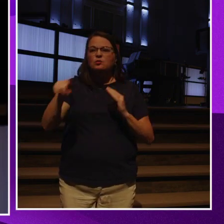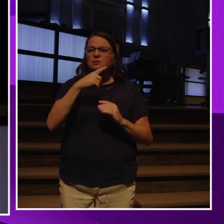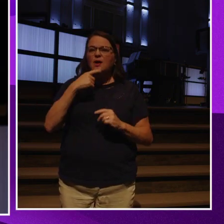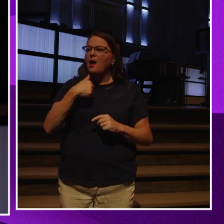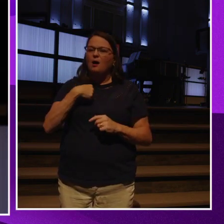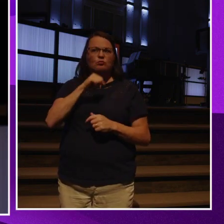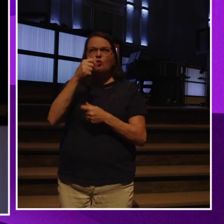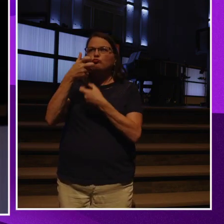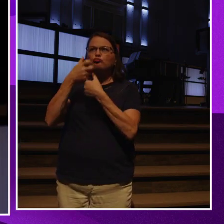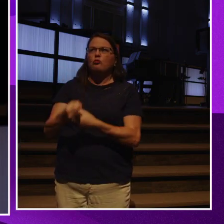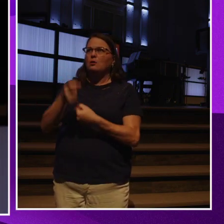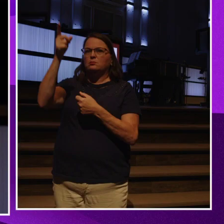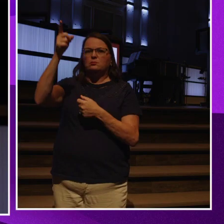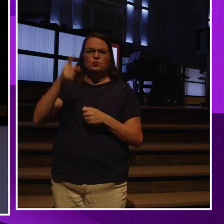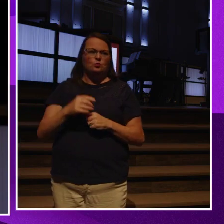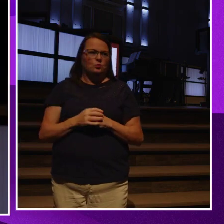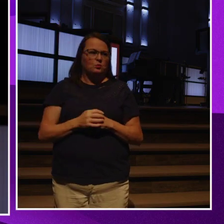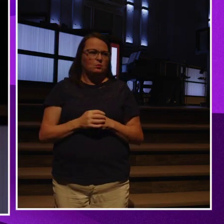sovereign hand of God.